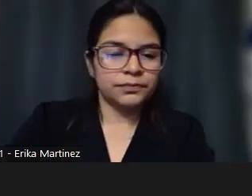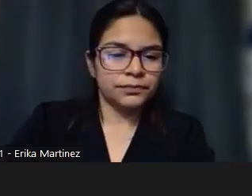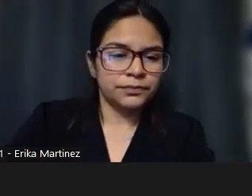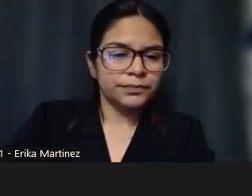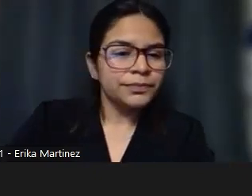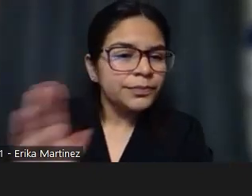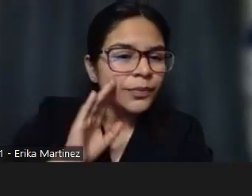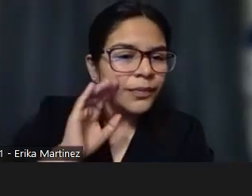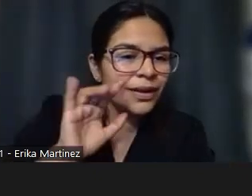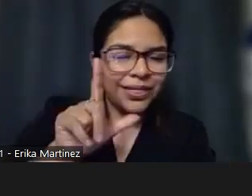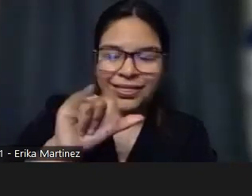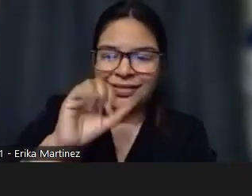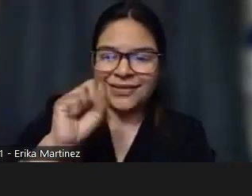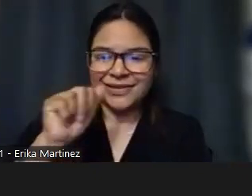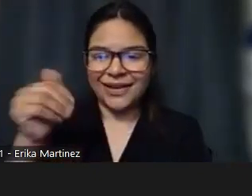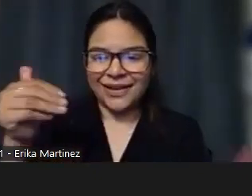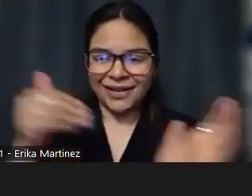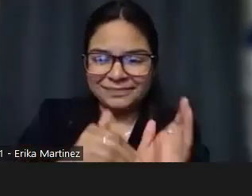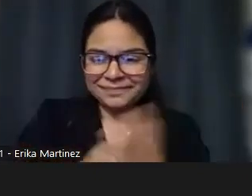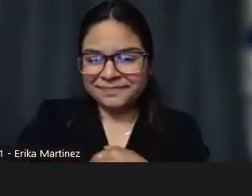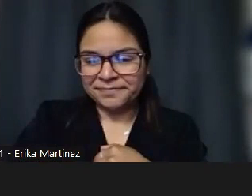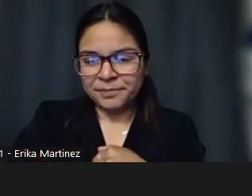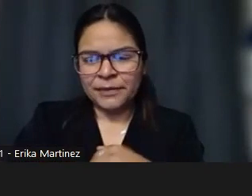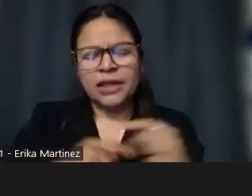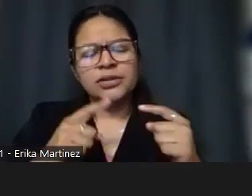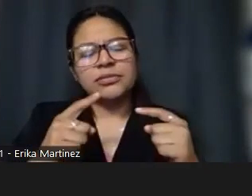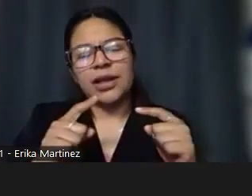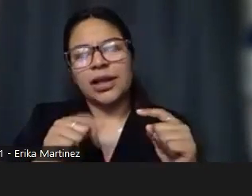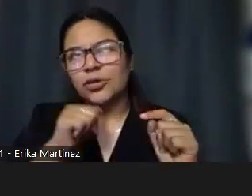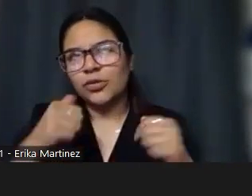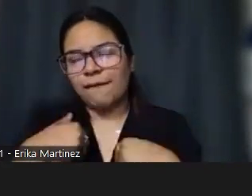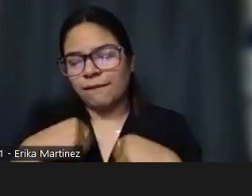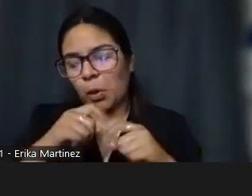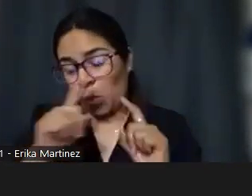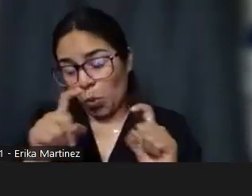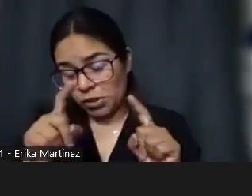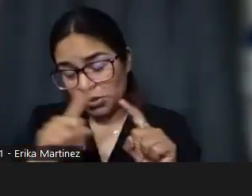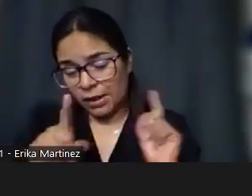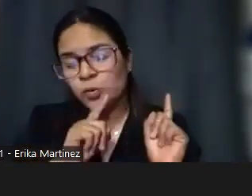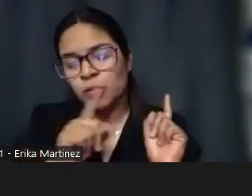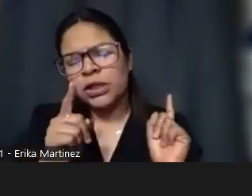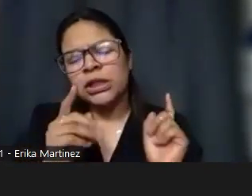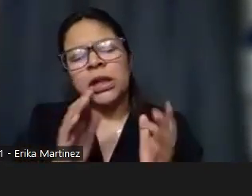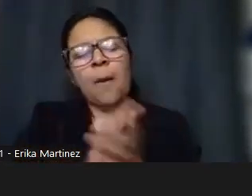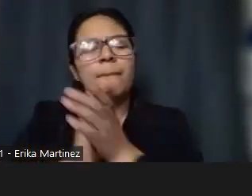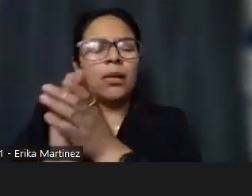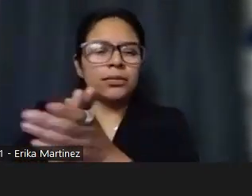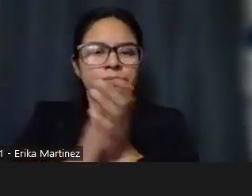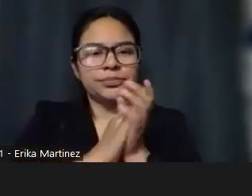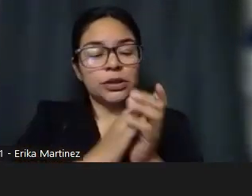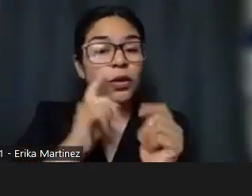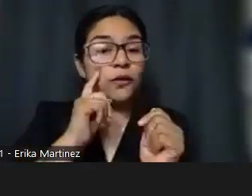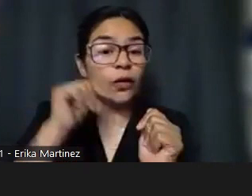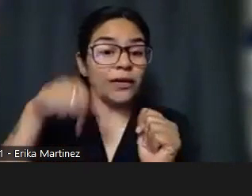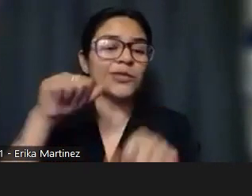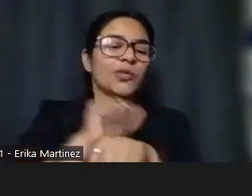Hi there, me again. I just wanted to, I don't have a question. I just wanted to really applaud the department for doing this